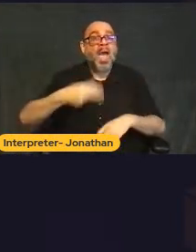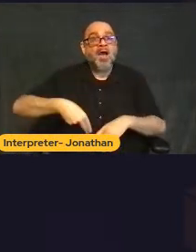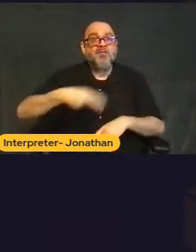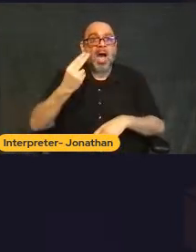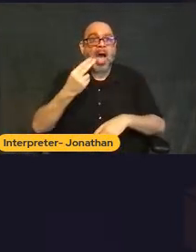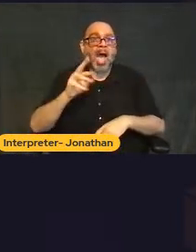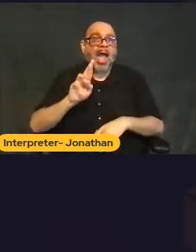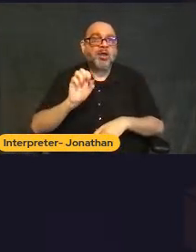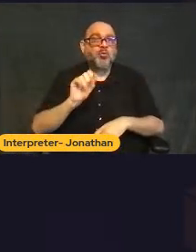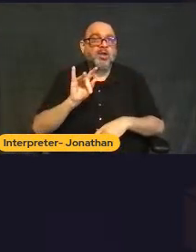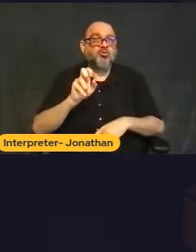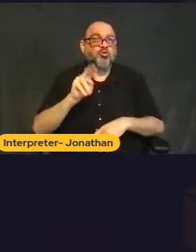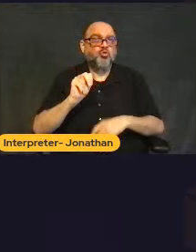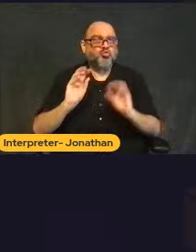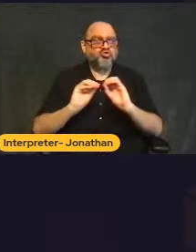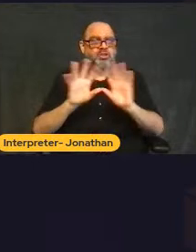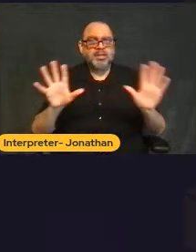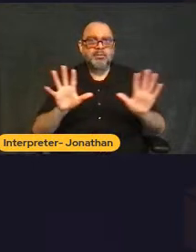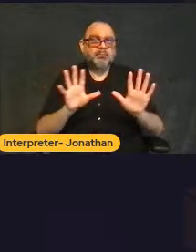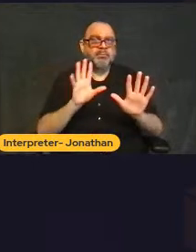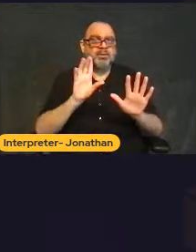details, etc.